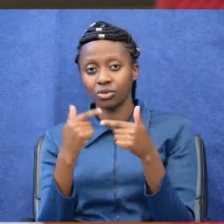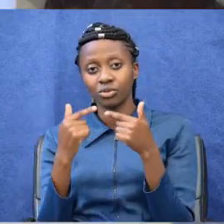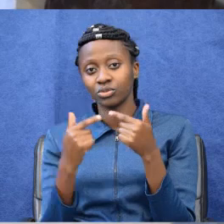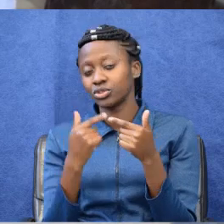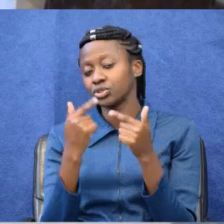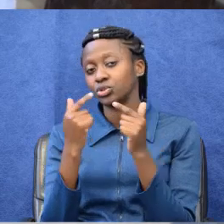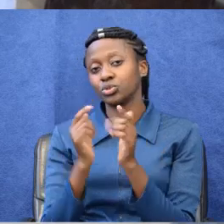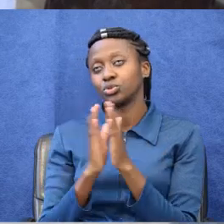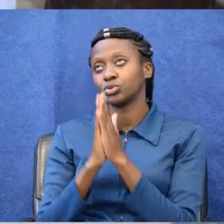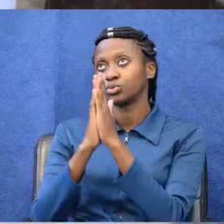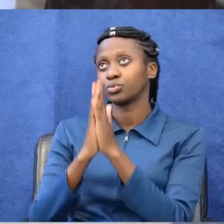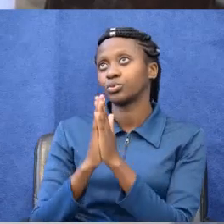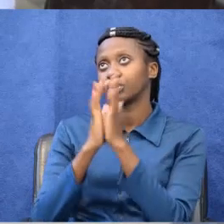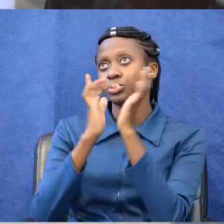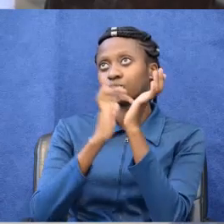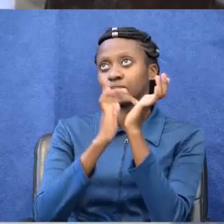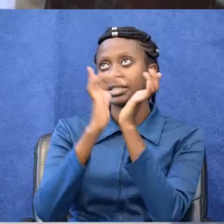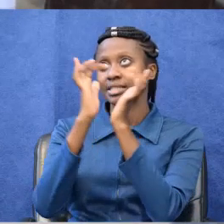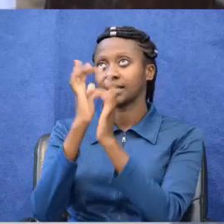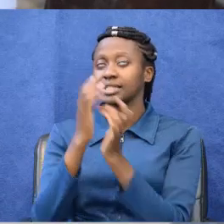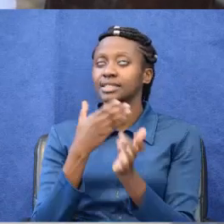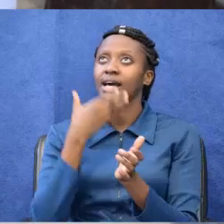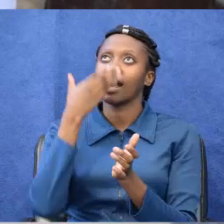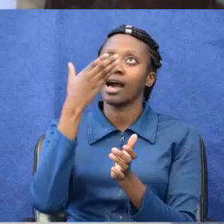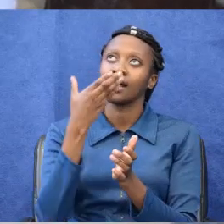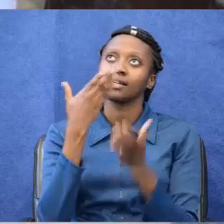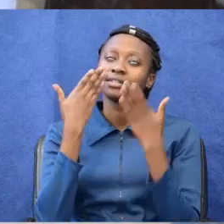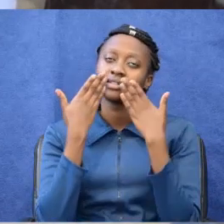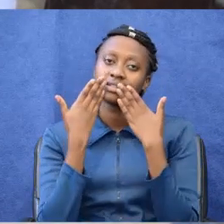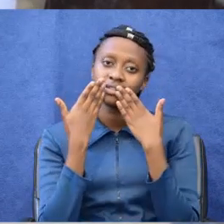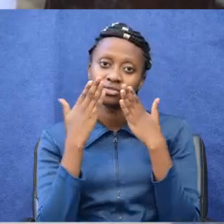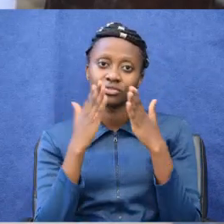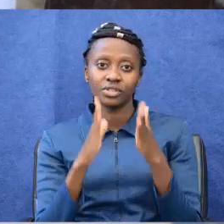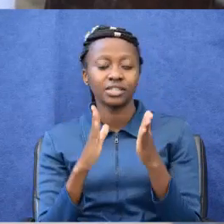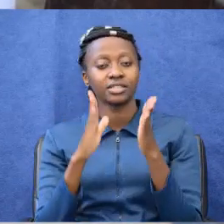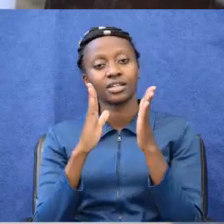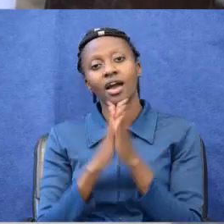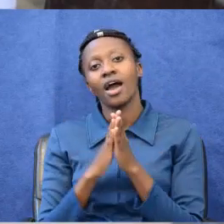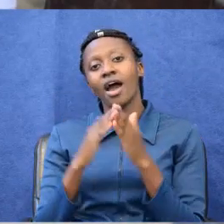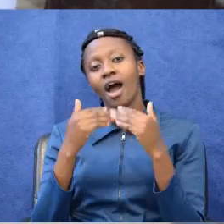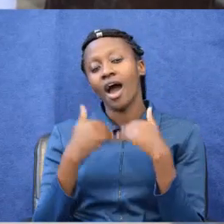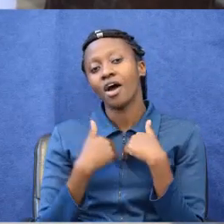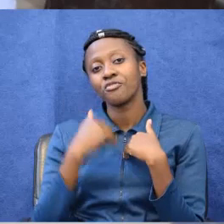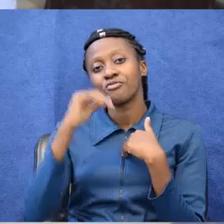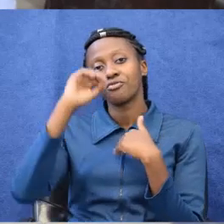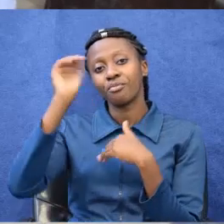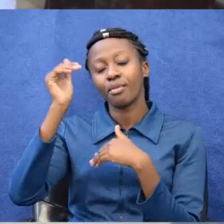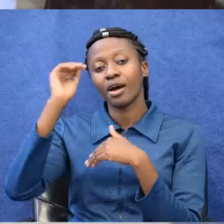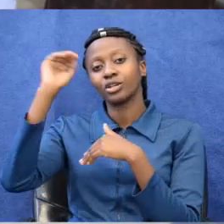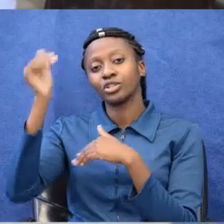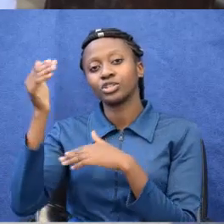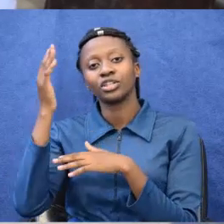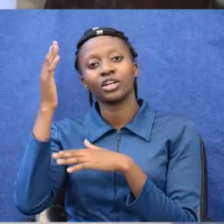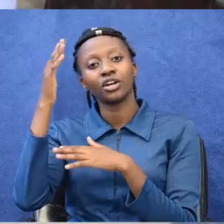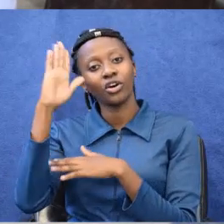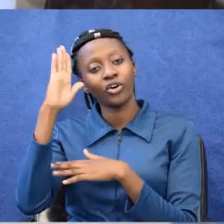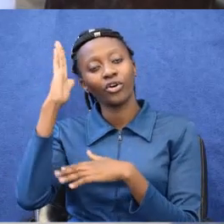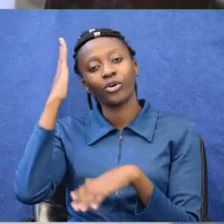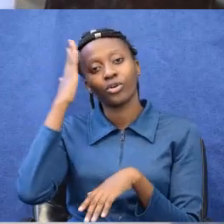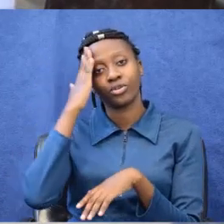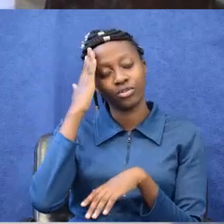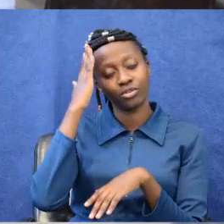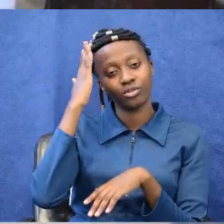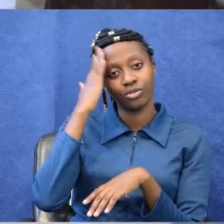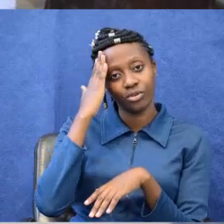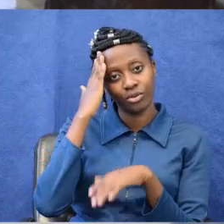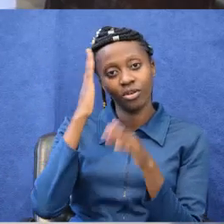to Jesus and he will answer. There is no mountain I cannot